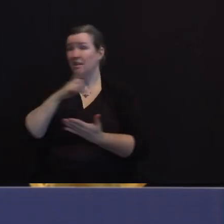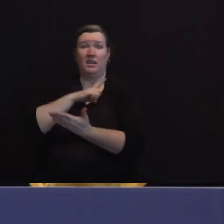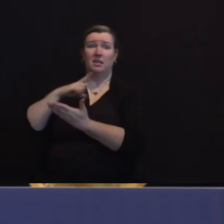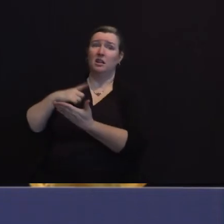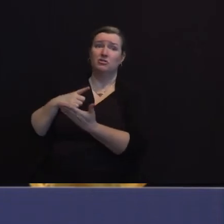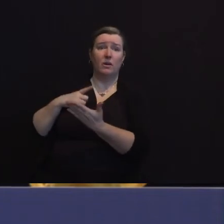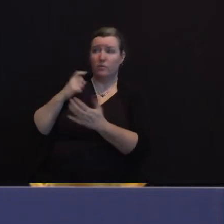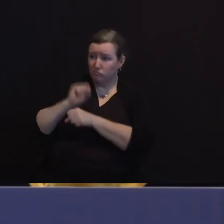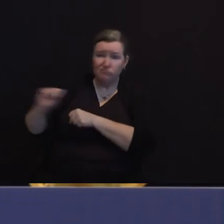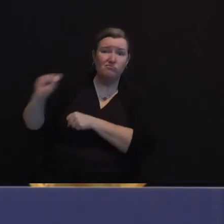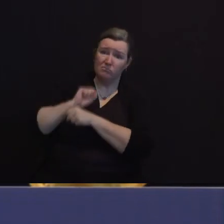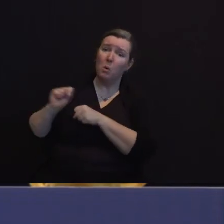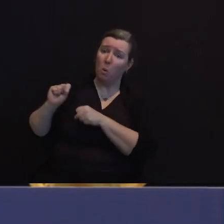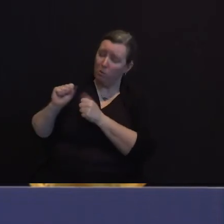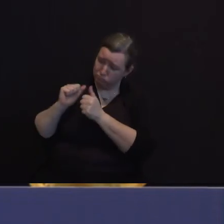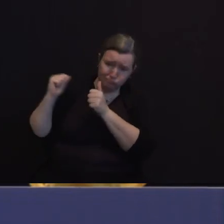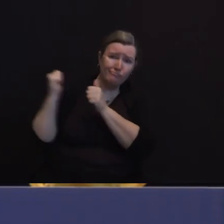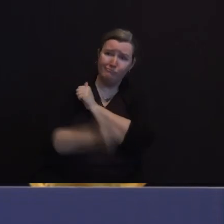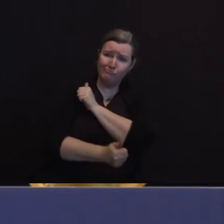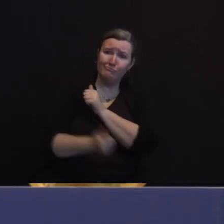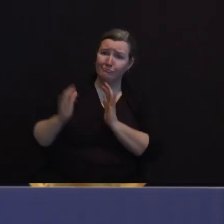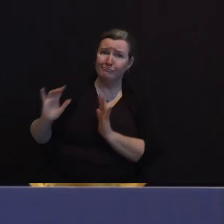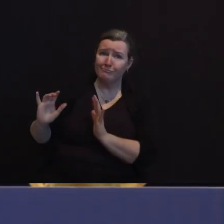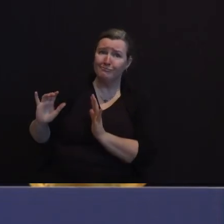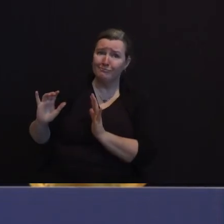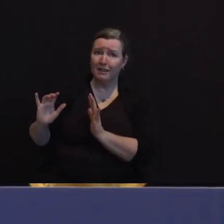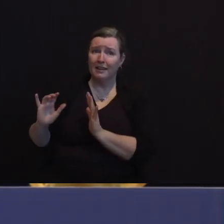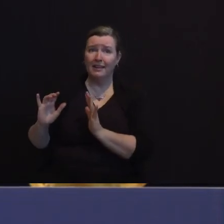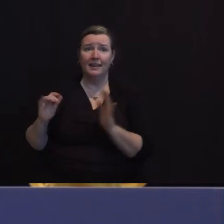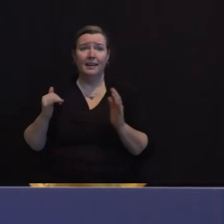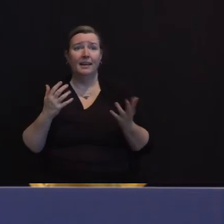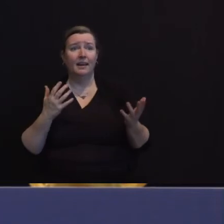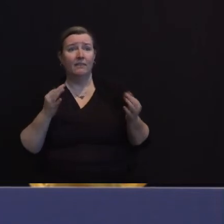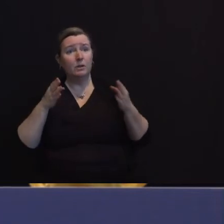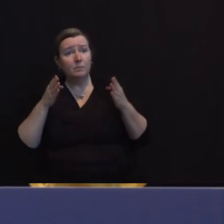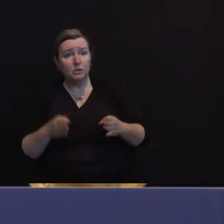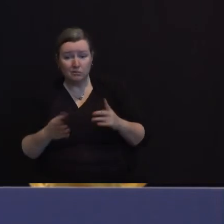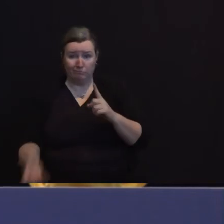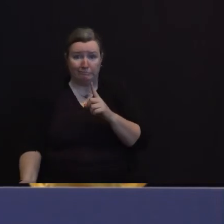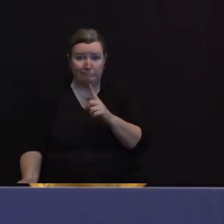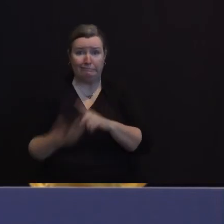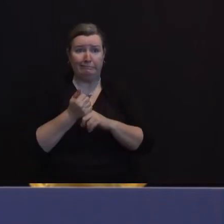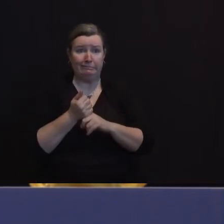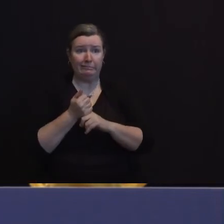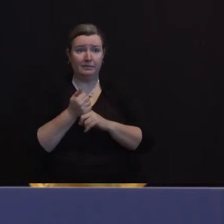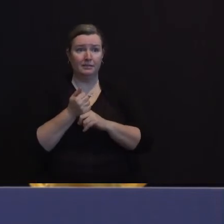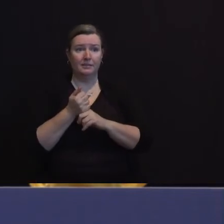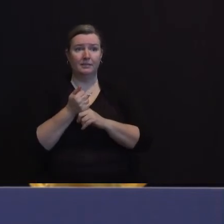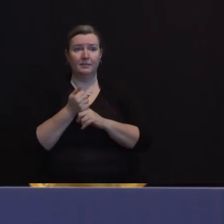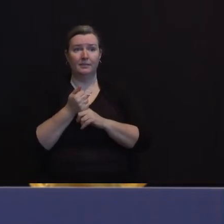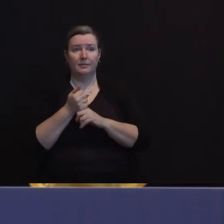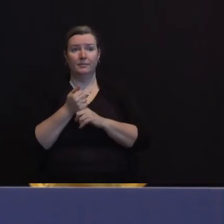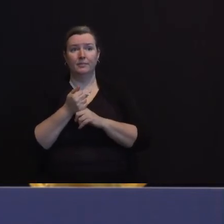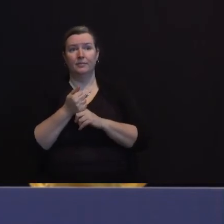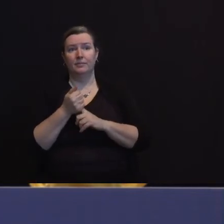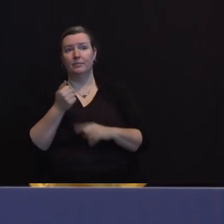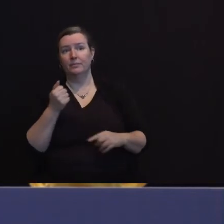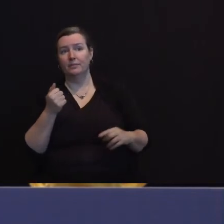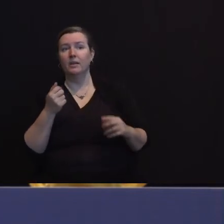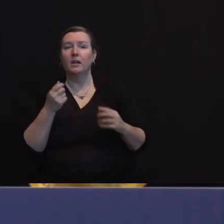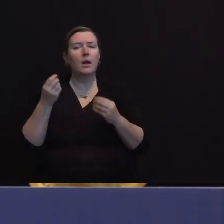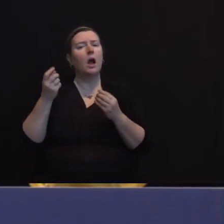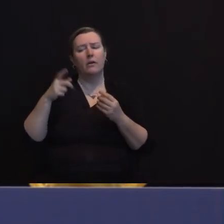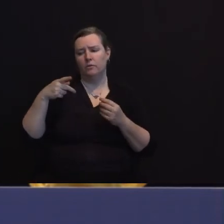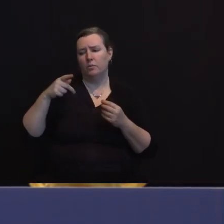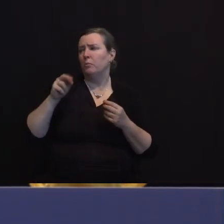think to somebody who's recently been arrested in Paramount, if I've got this wrong, you'll correct me, but the Attorney General has asked for a stay